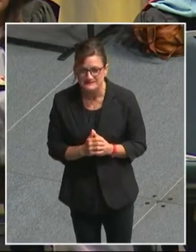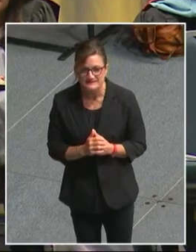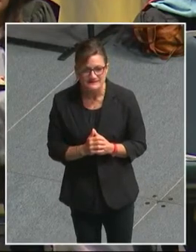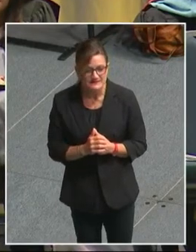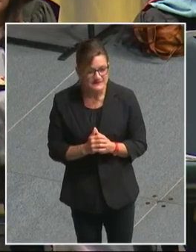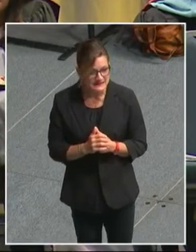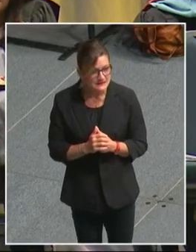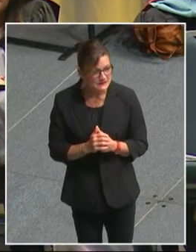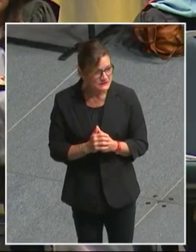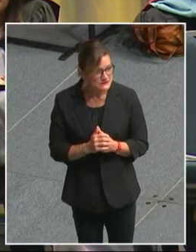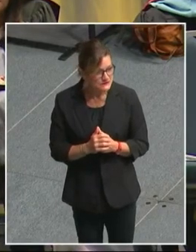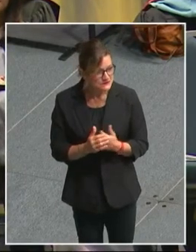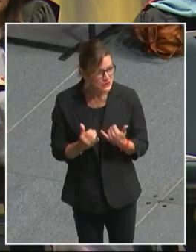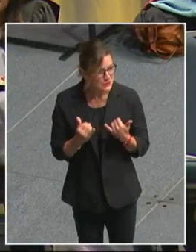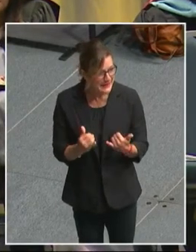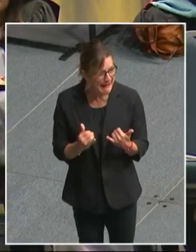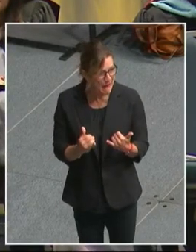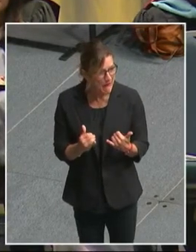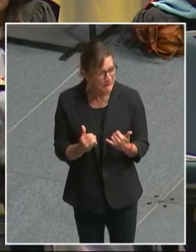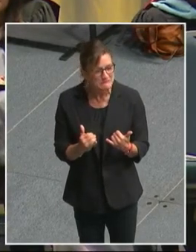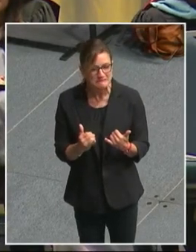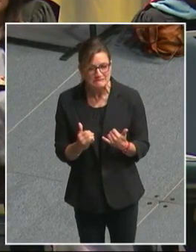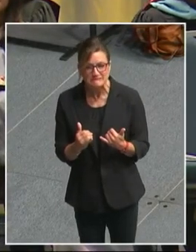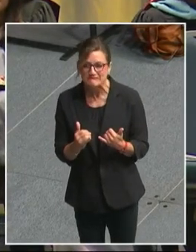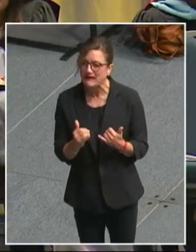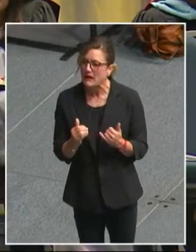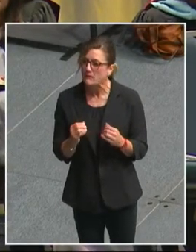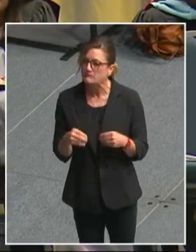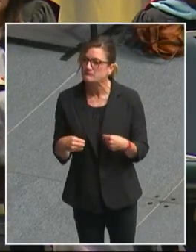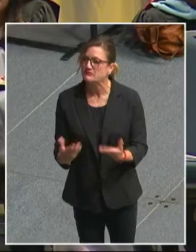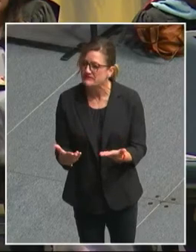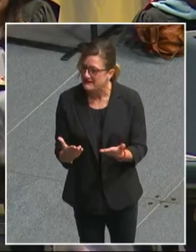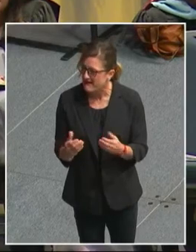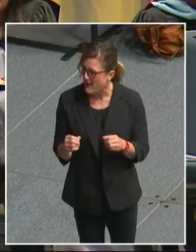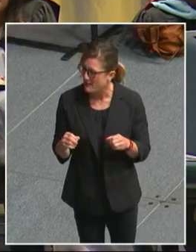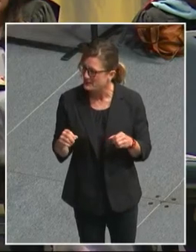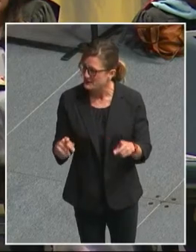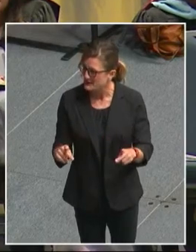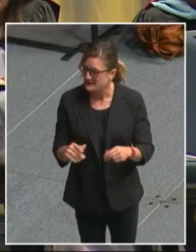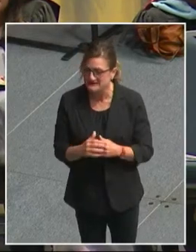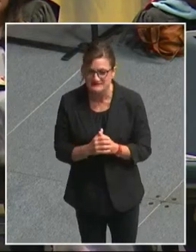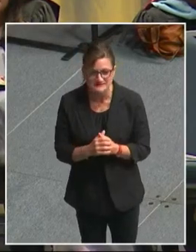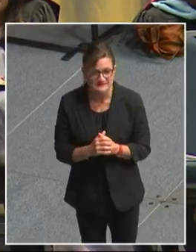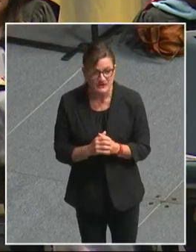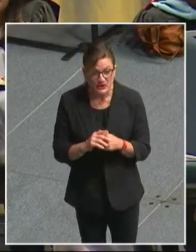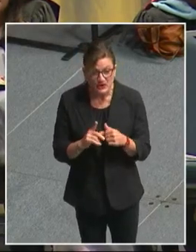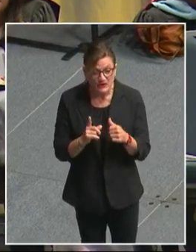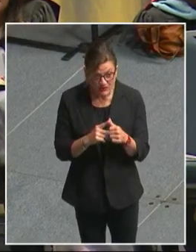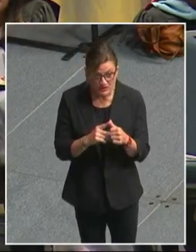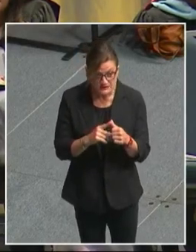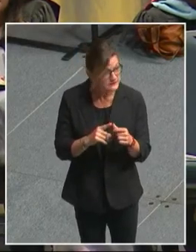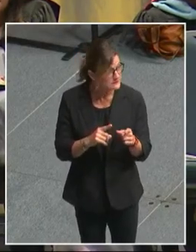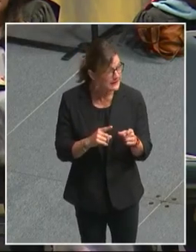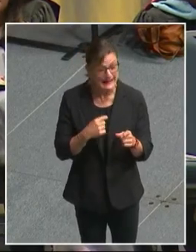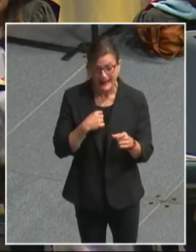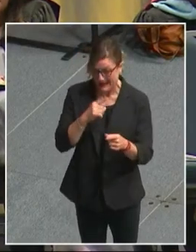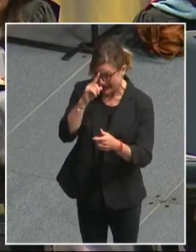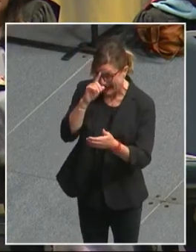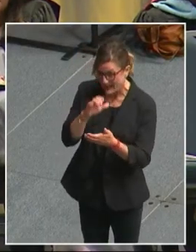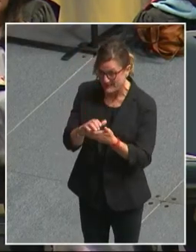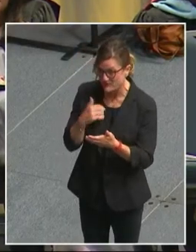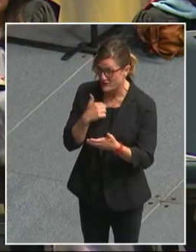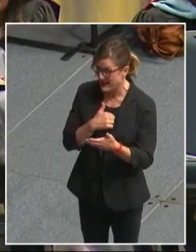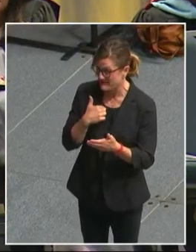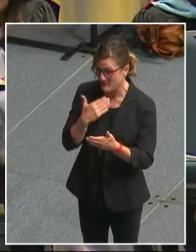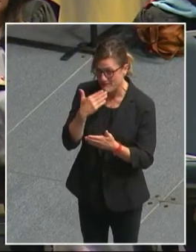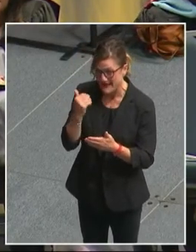a couple of opportunities. The first, I would hope that you would agree that, first, I believe that we have the greatest faculty